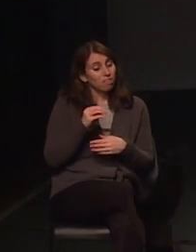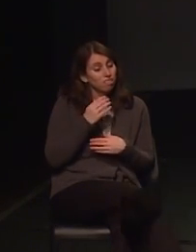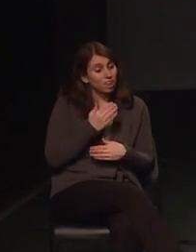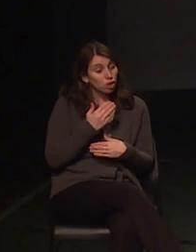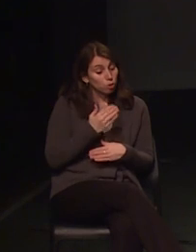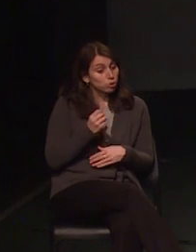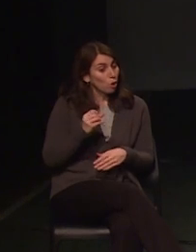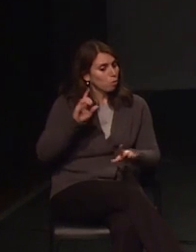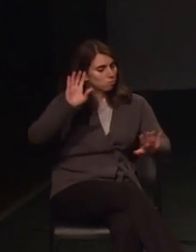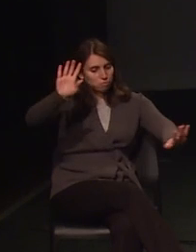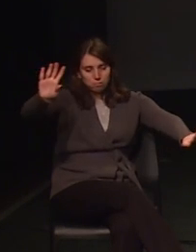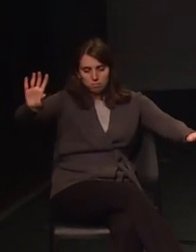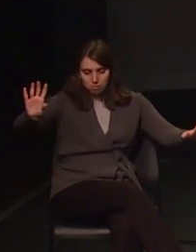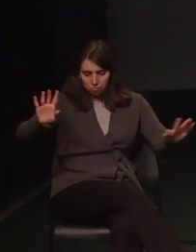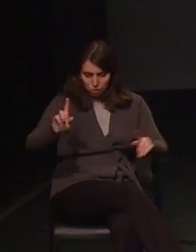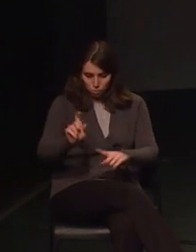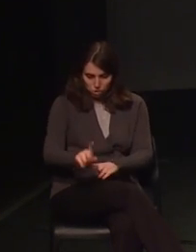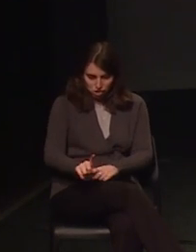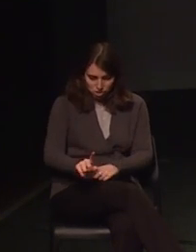question is,